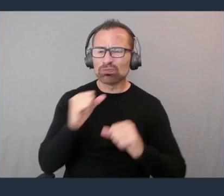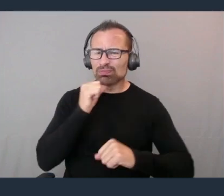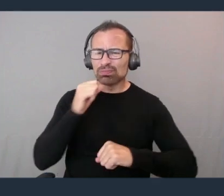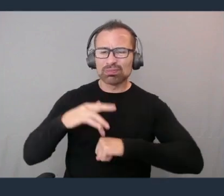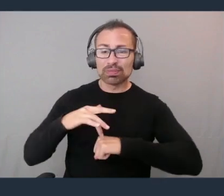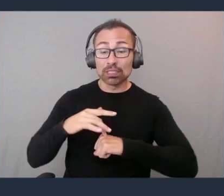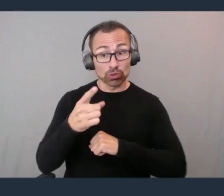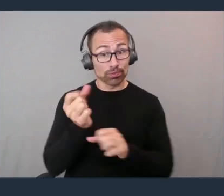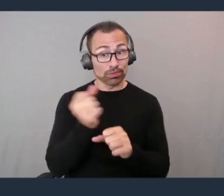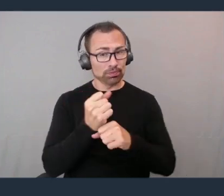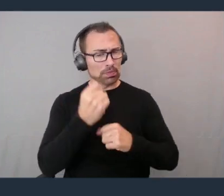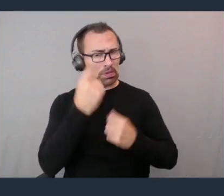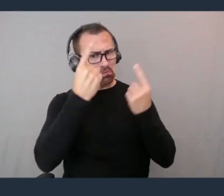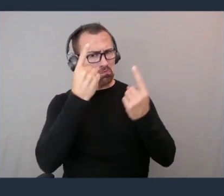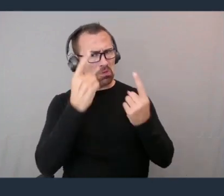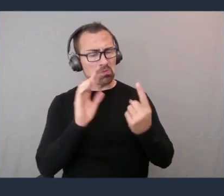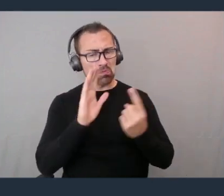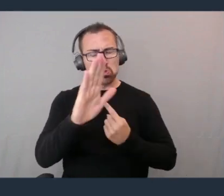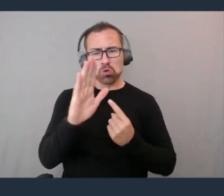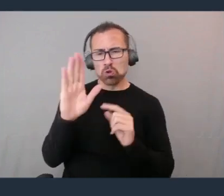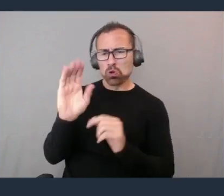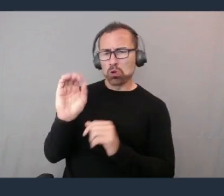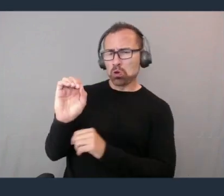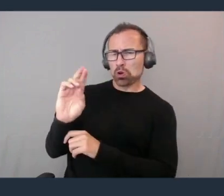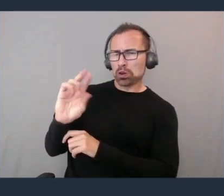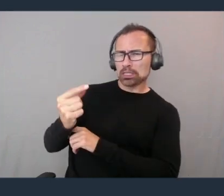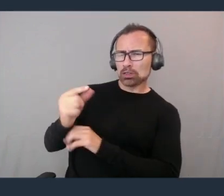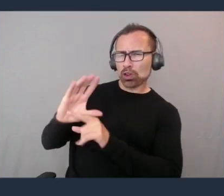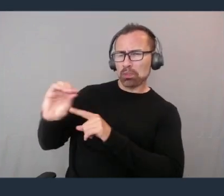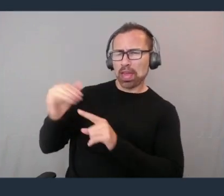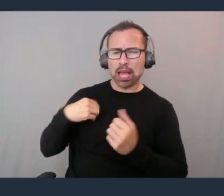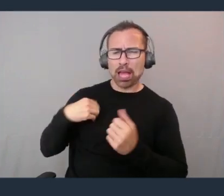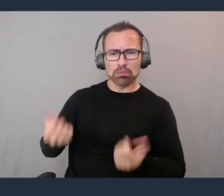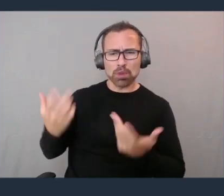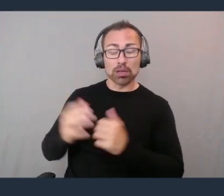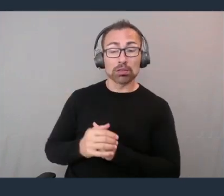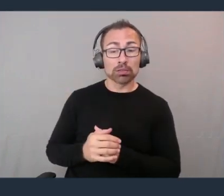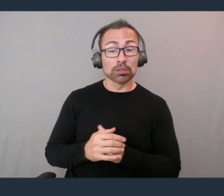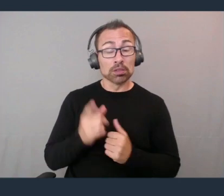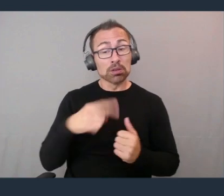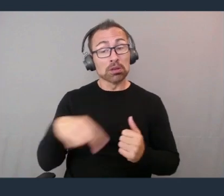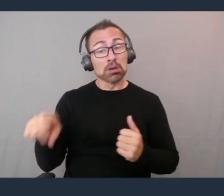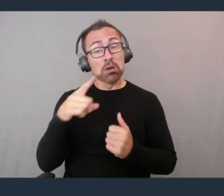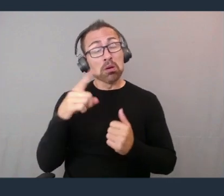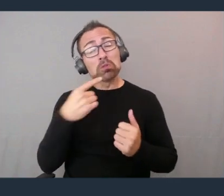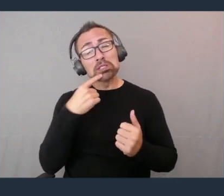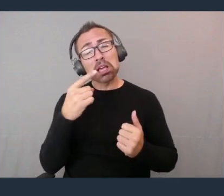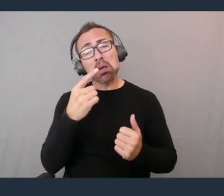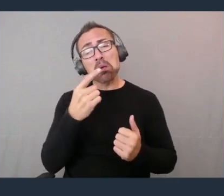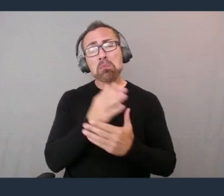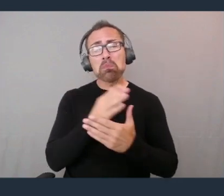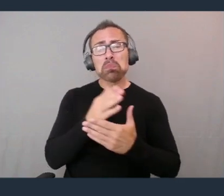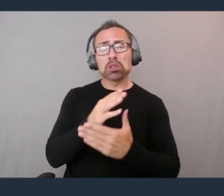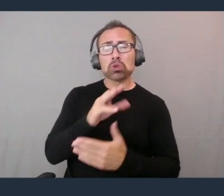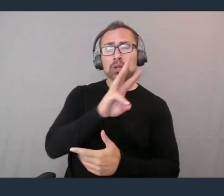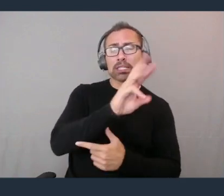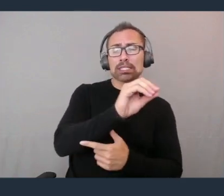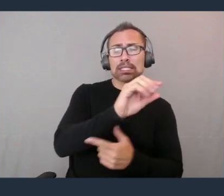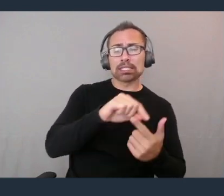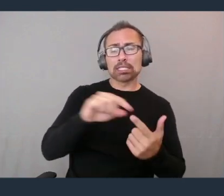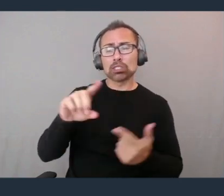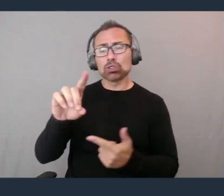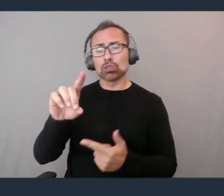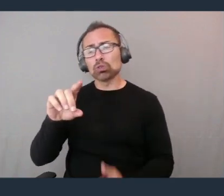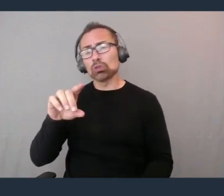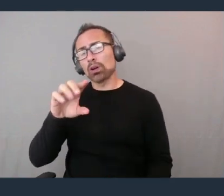has? Well, leading industry reports suggest that anything between 60 to 80% of the world's data is cold.